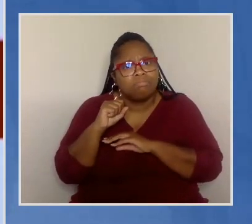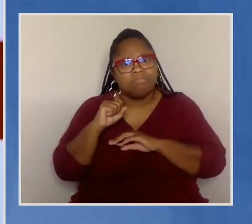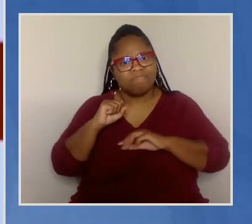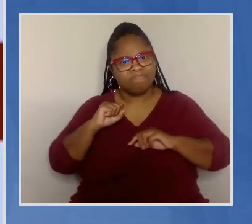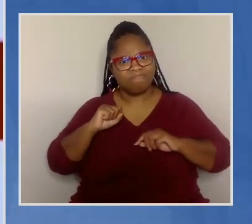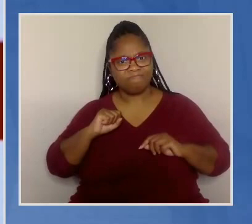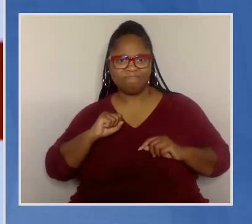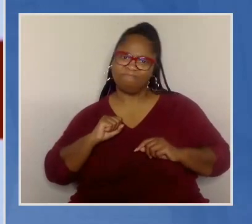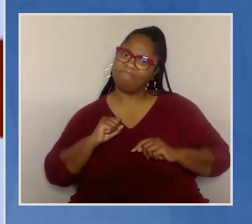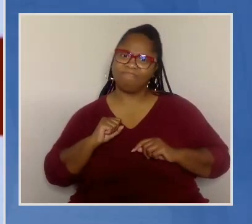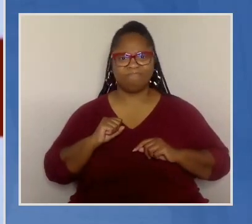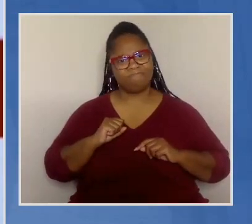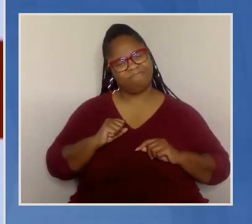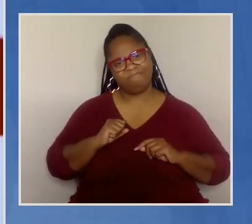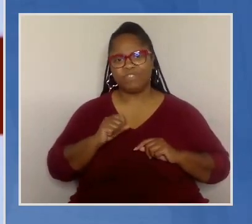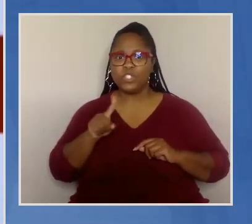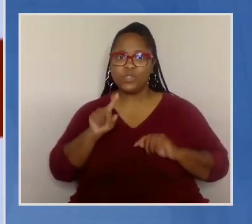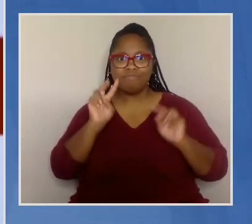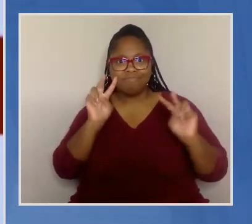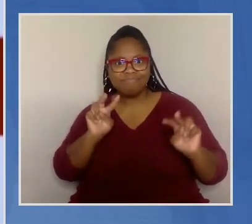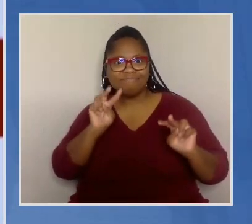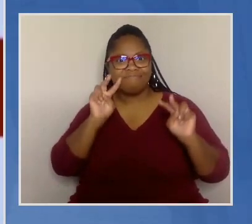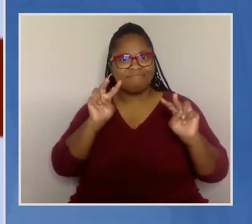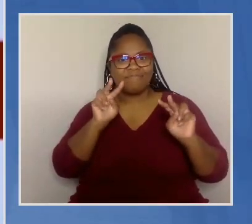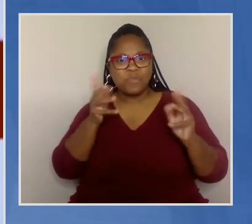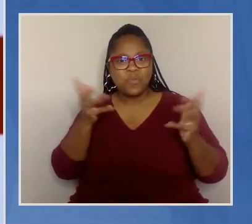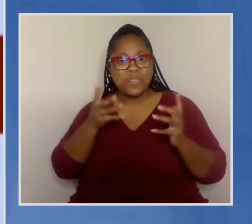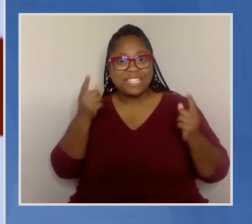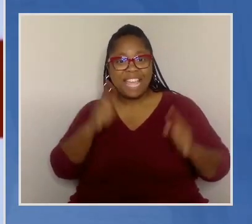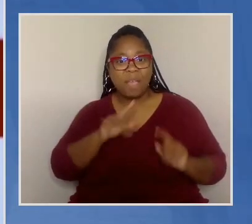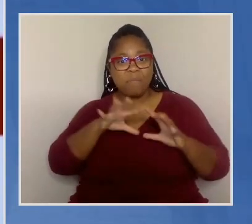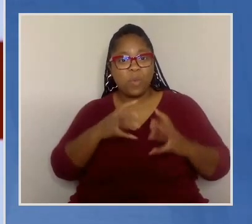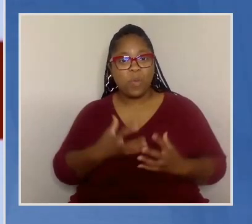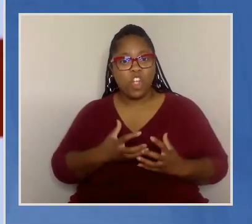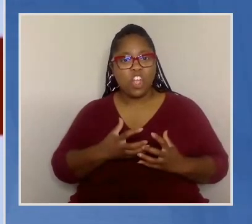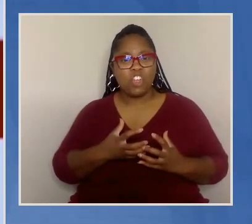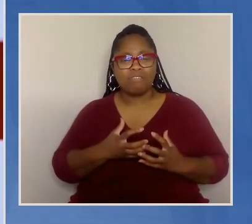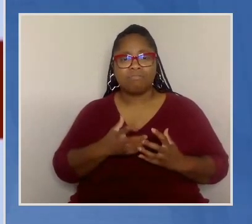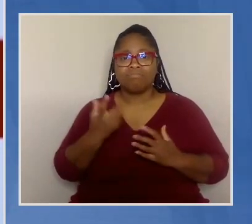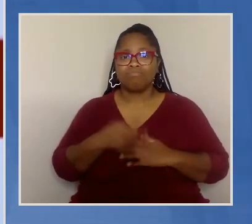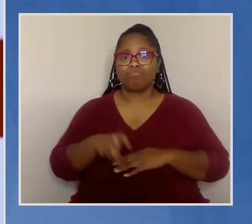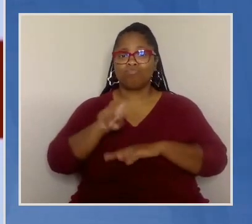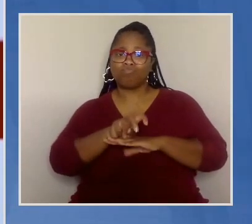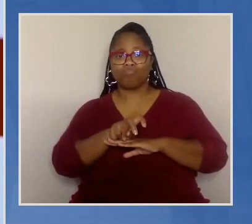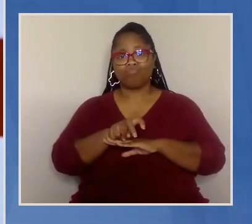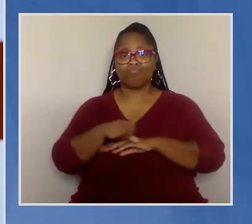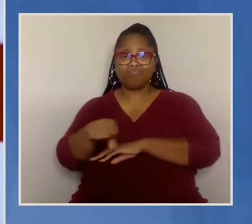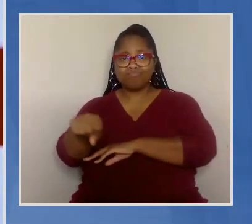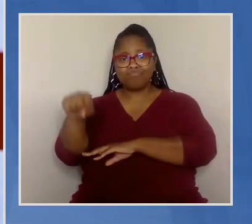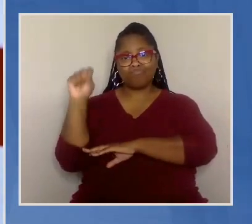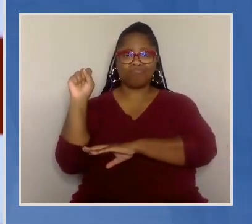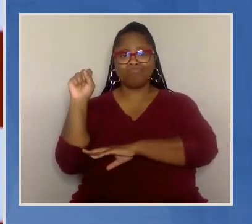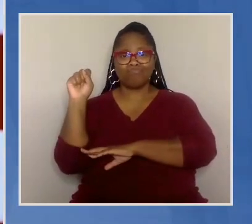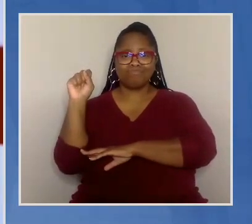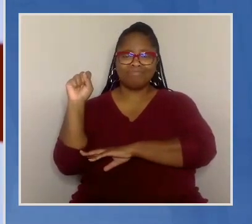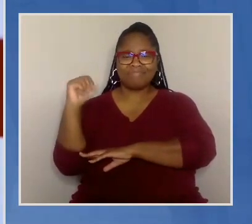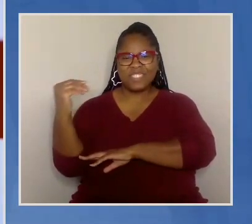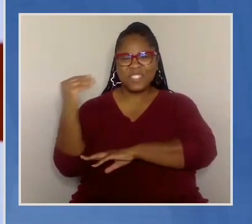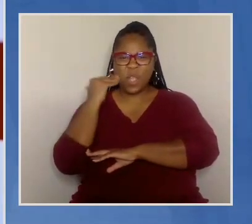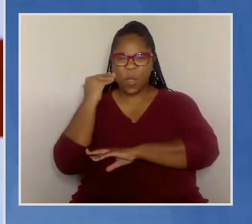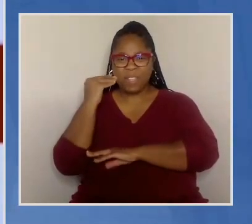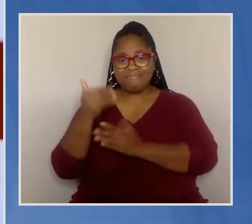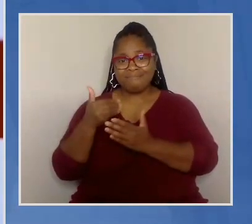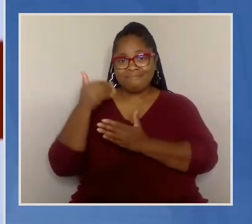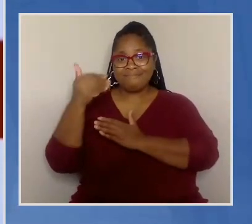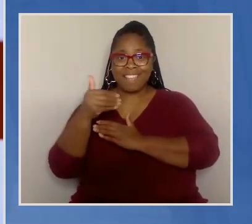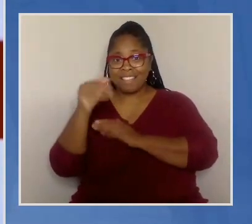up. You're not dreading what's going on in the world. Instead, you sit a little taller, knowing that